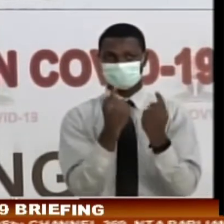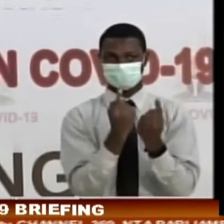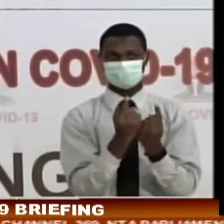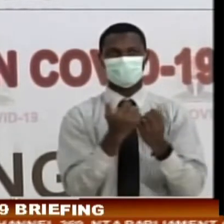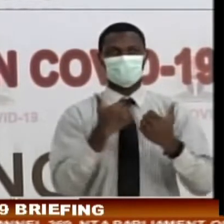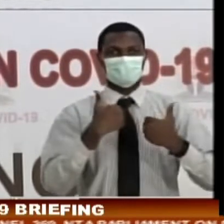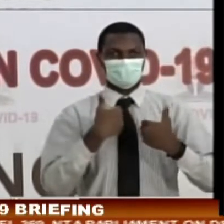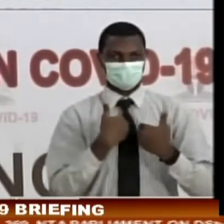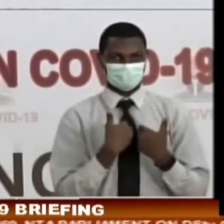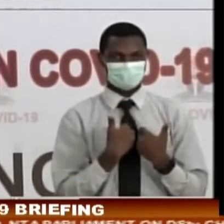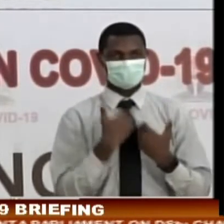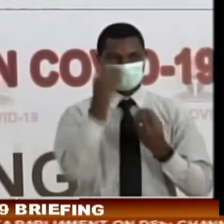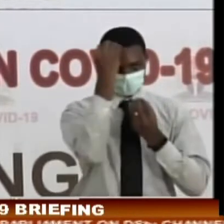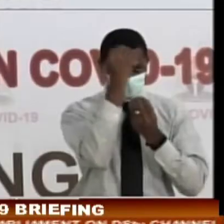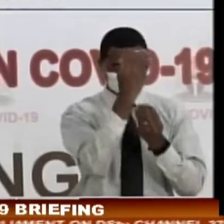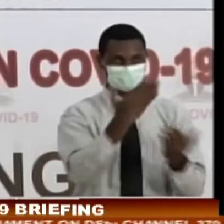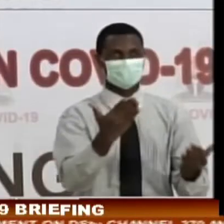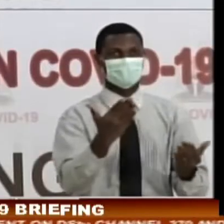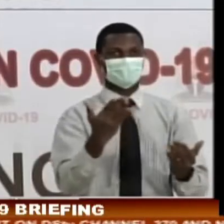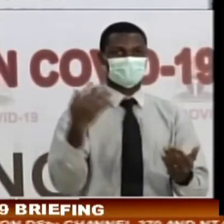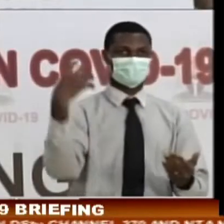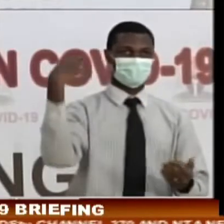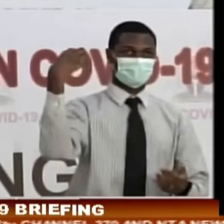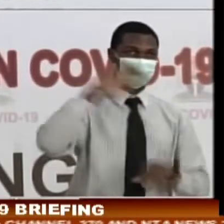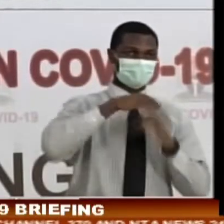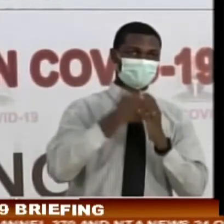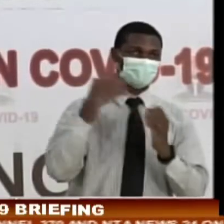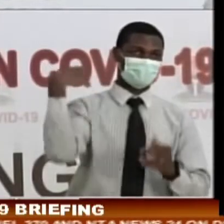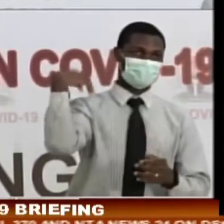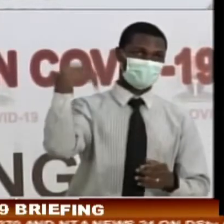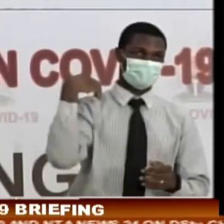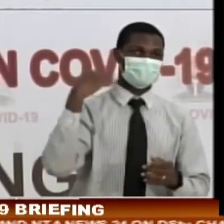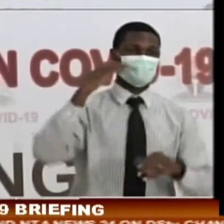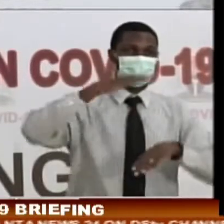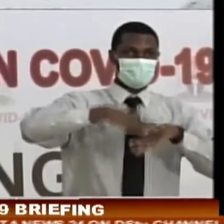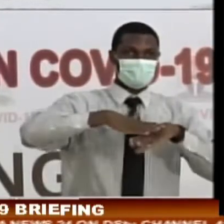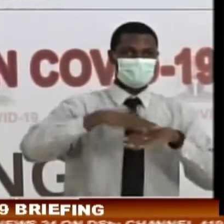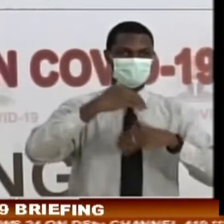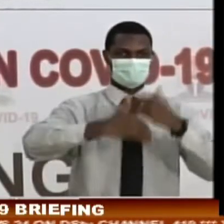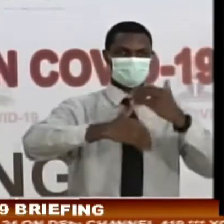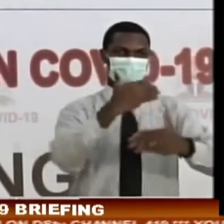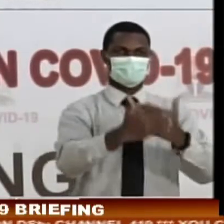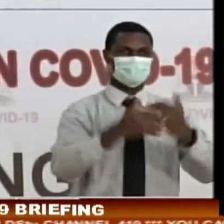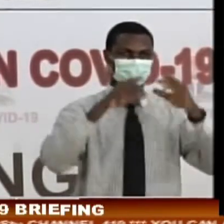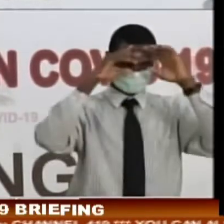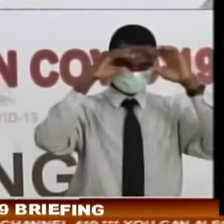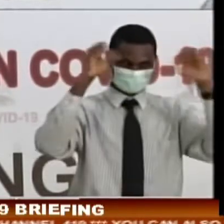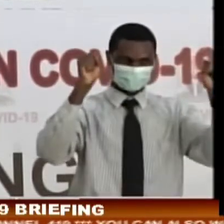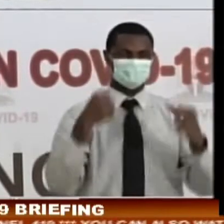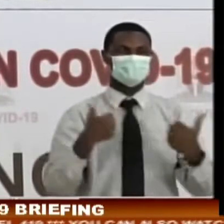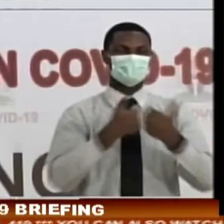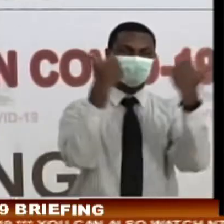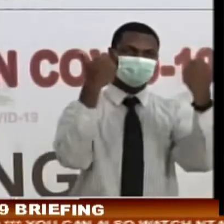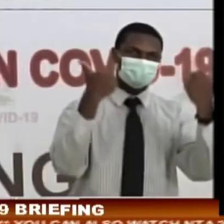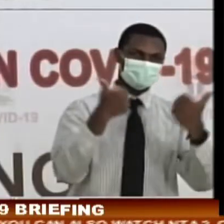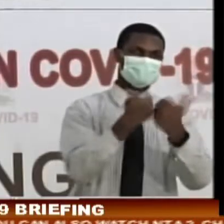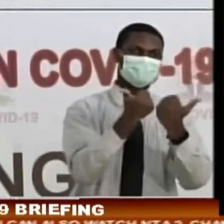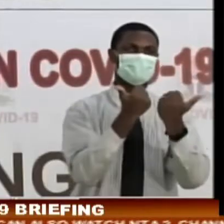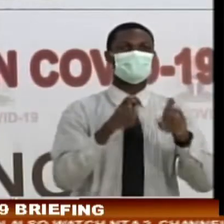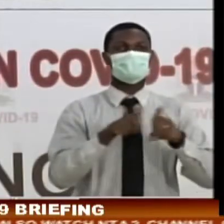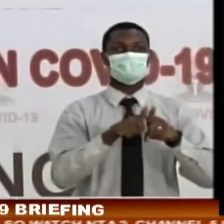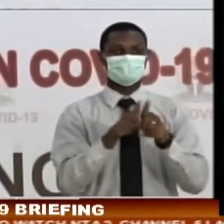decisionmaking bodies of the country on progress challenges and plan